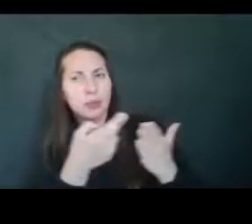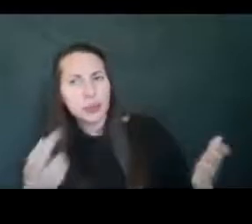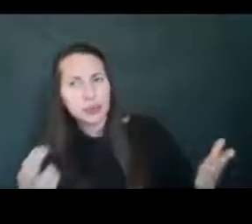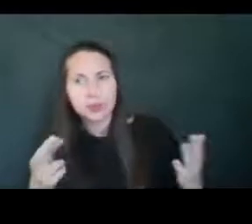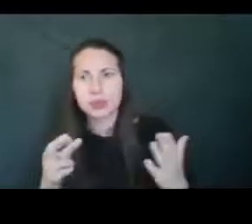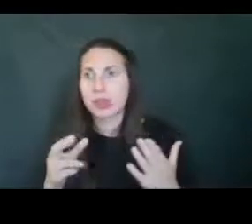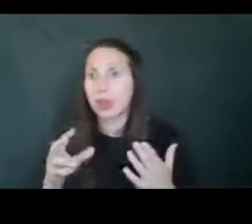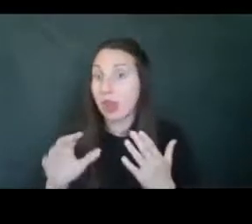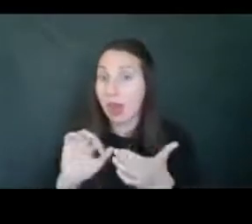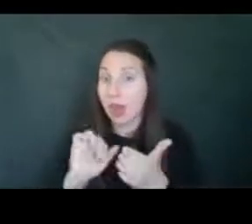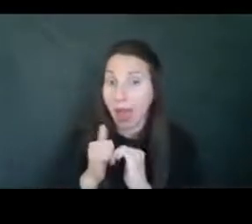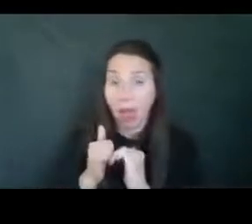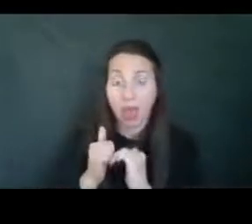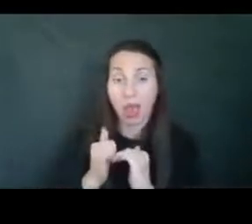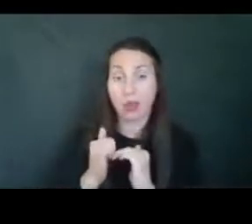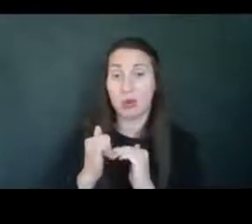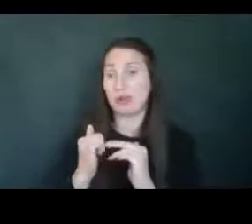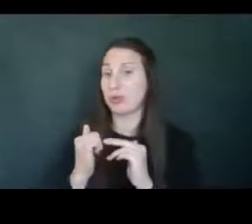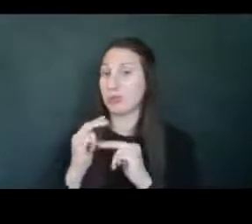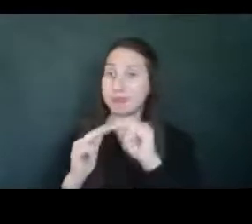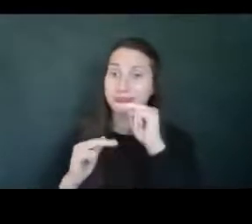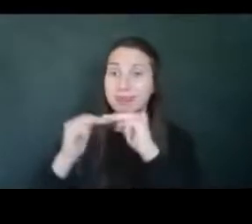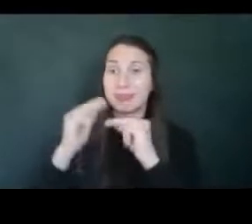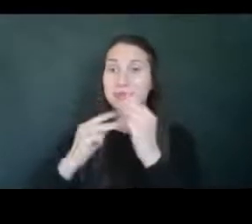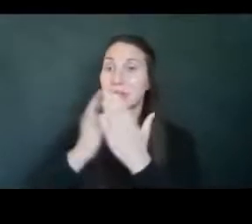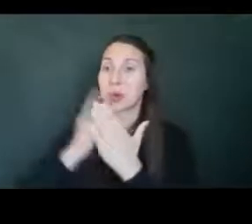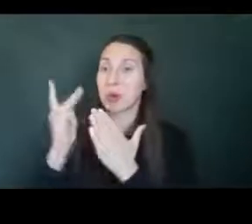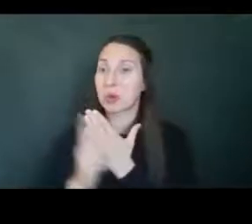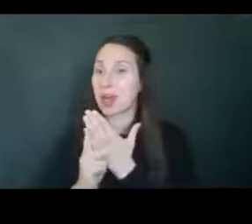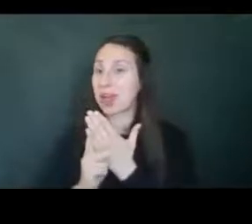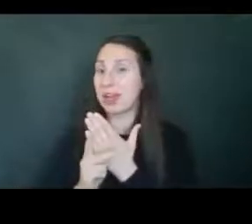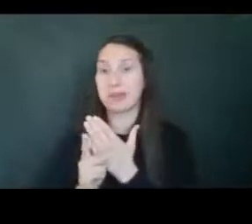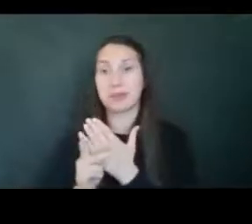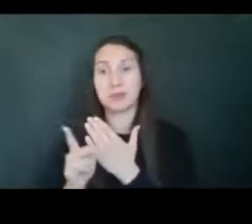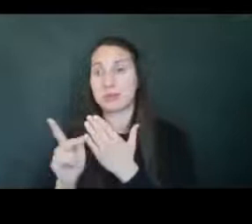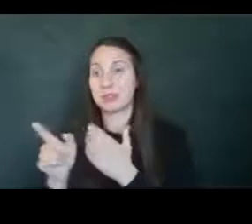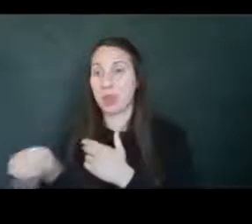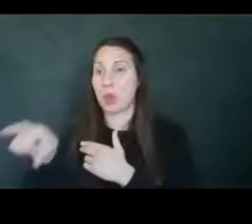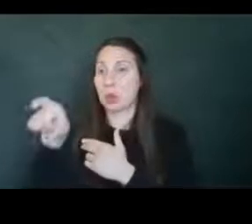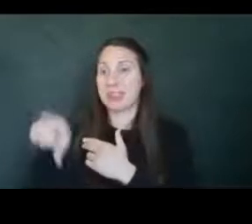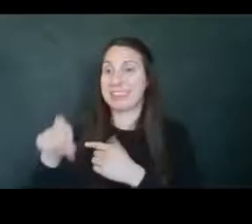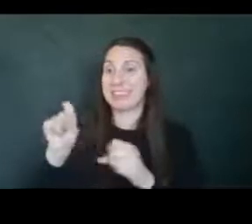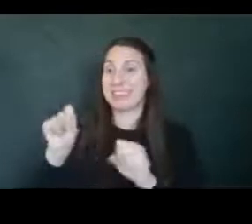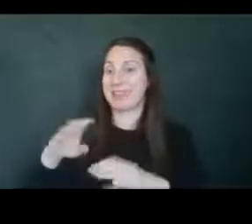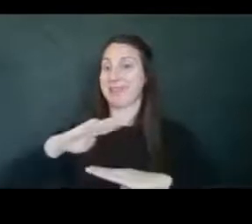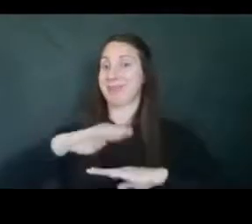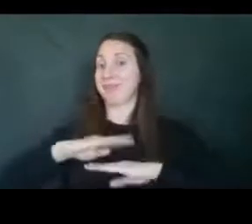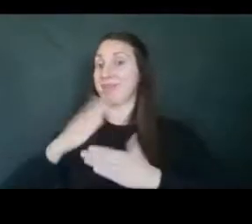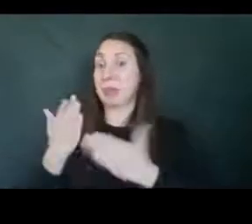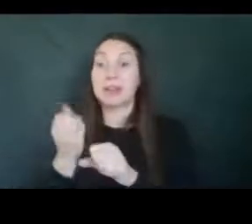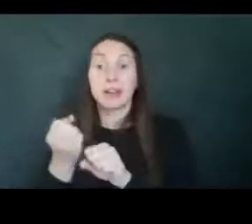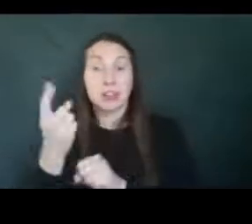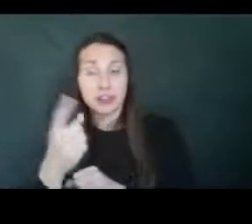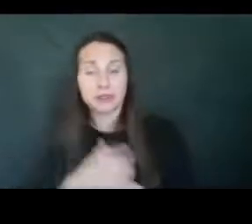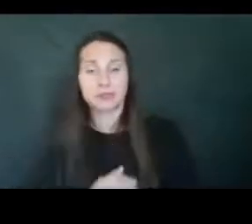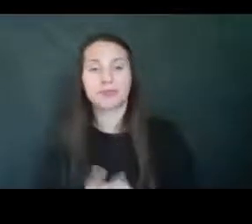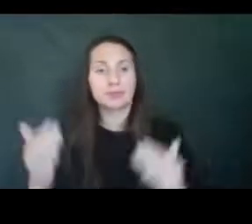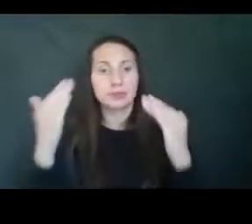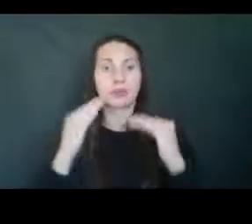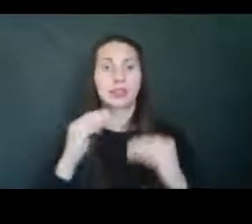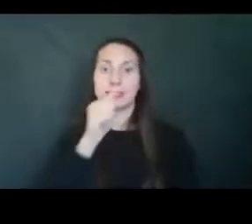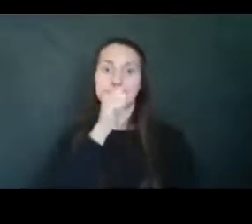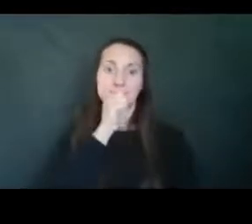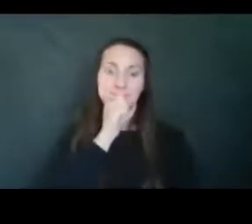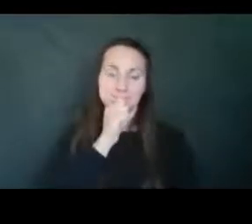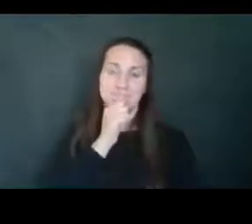you going to build programs where maybe those needs can be looked at the following year? Patience, lots and lots of